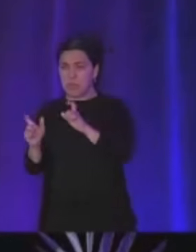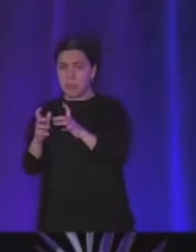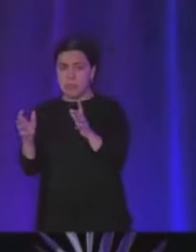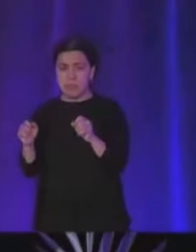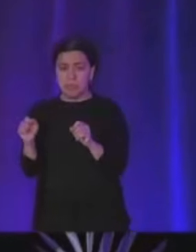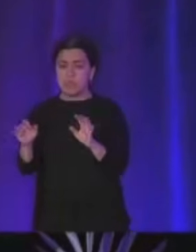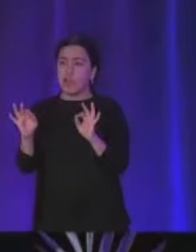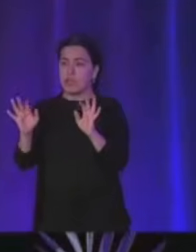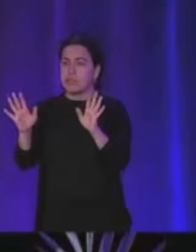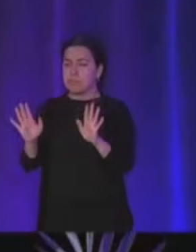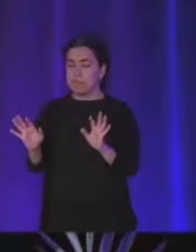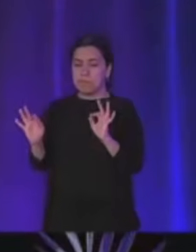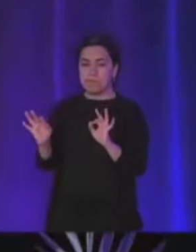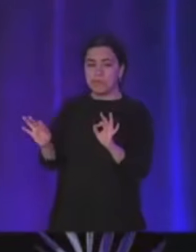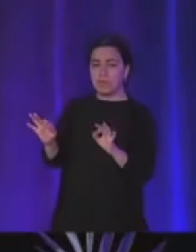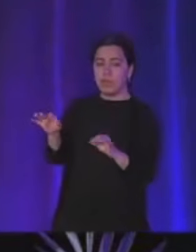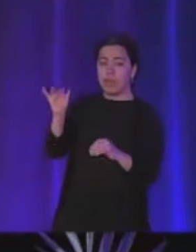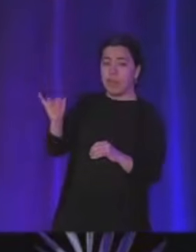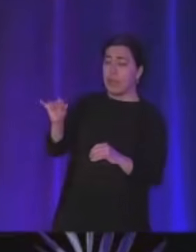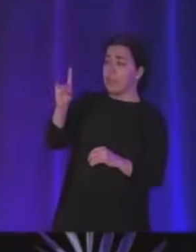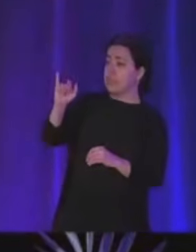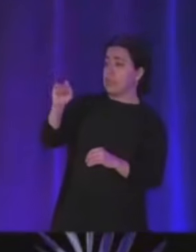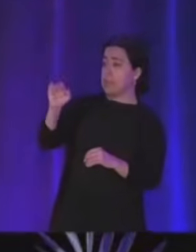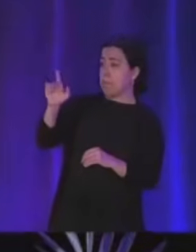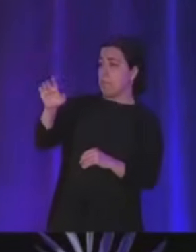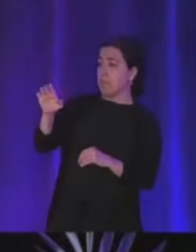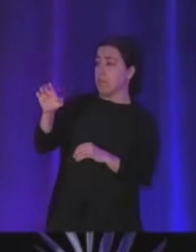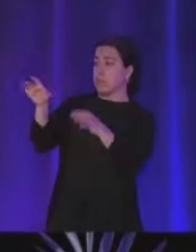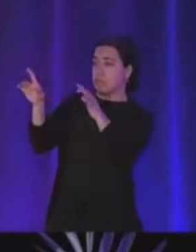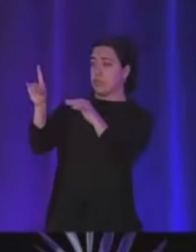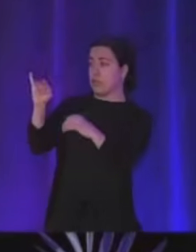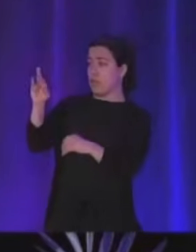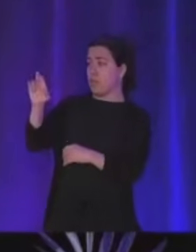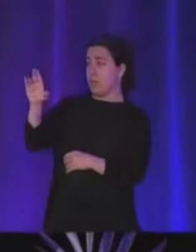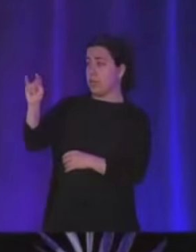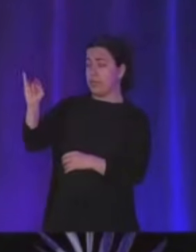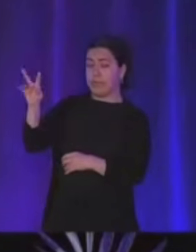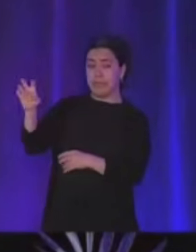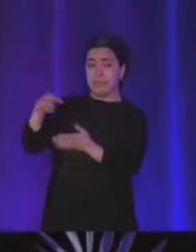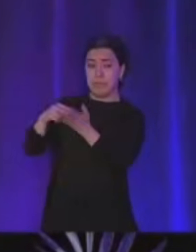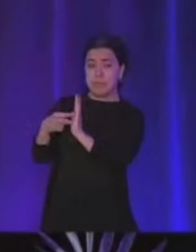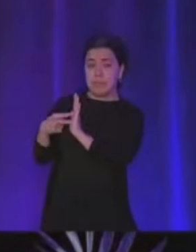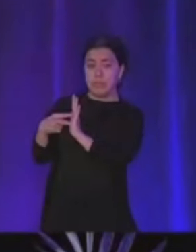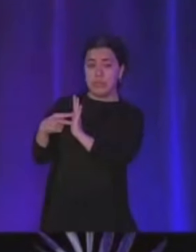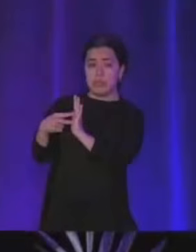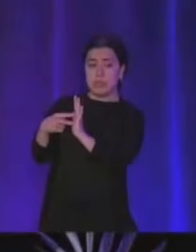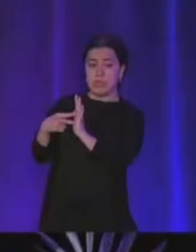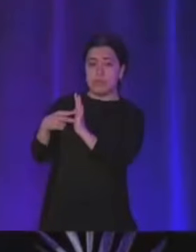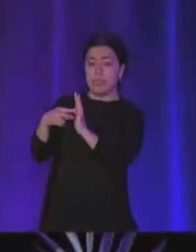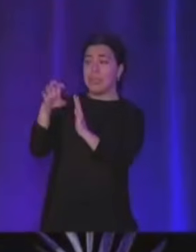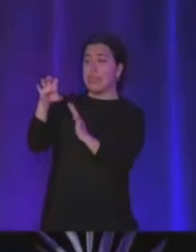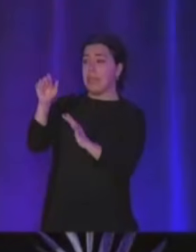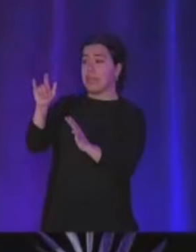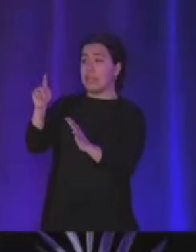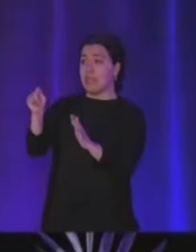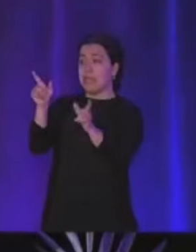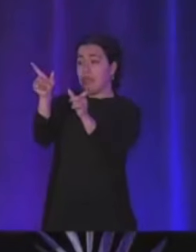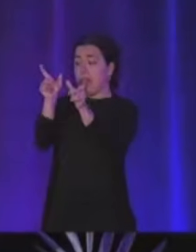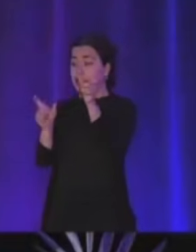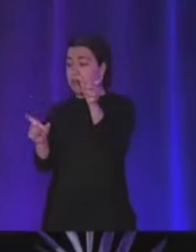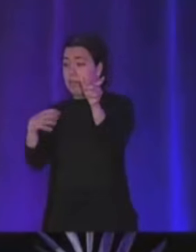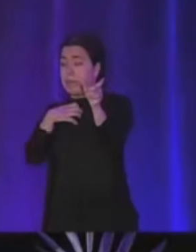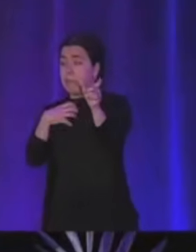disable directive is that little thing. It says, ESLint, you might complain on the next line, shut up about it. Don't yell at me about no